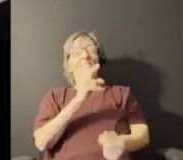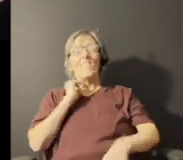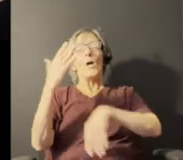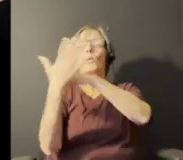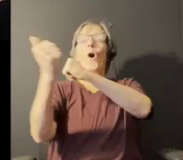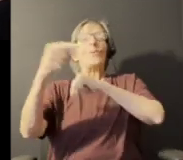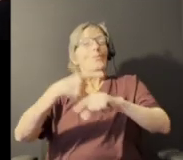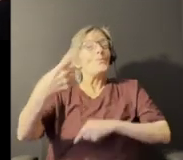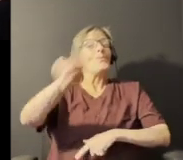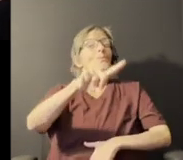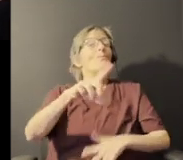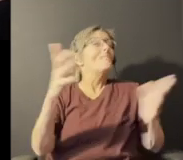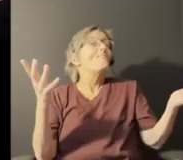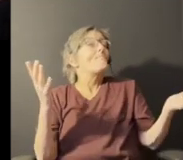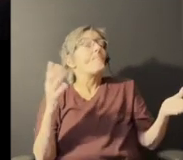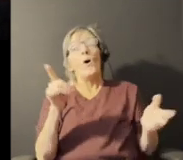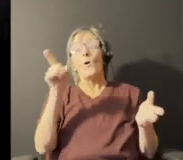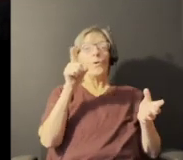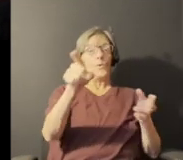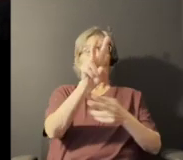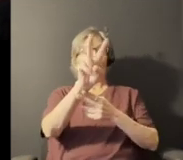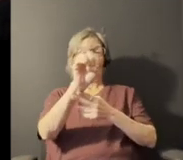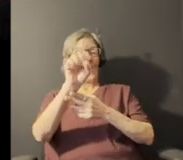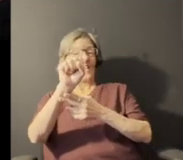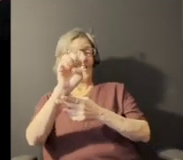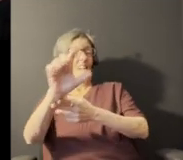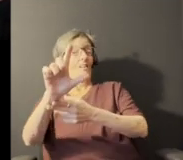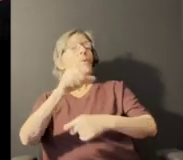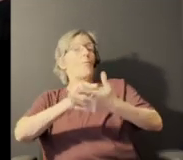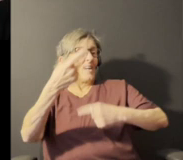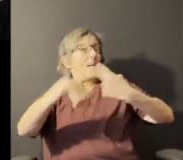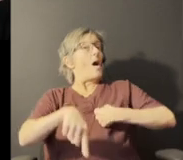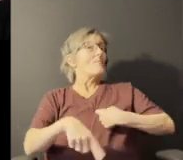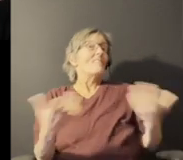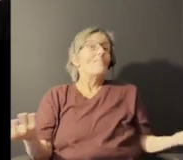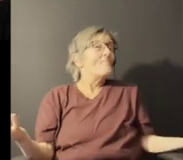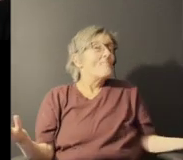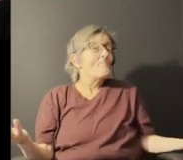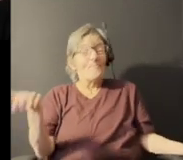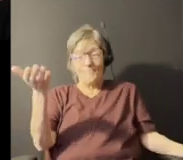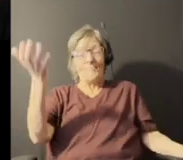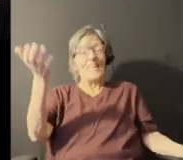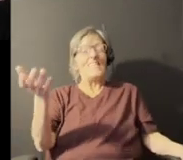Yeah. It calls to you, right? It just says you are the vessel through which it comes. So.